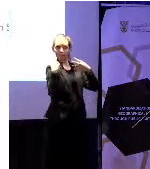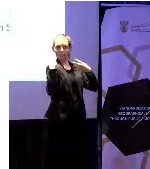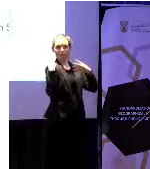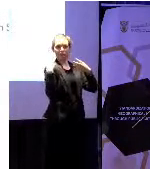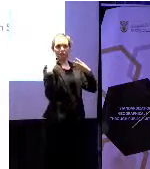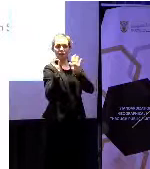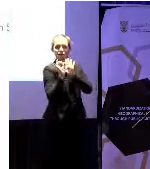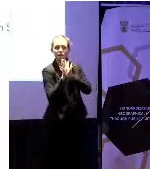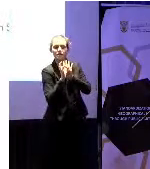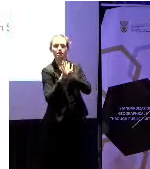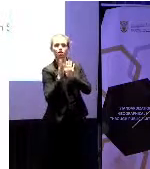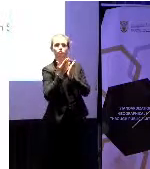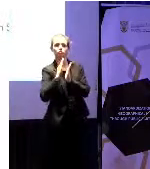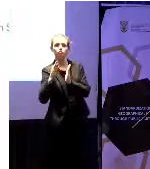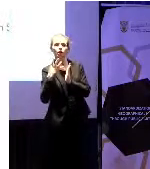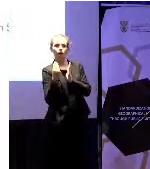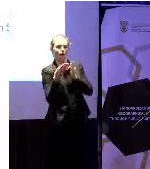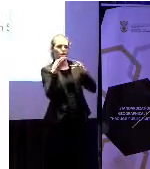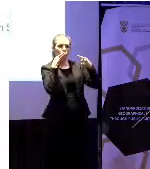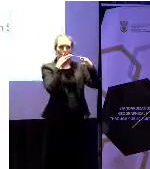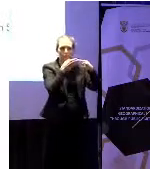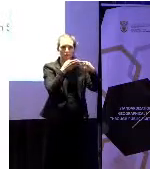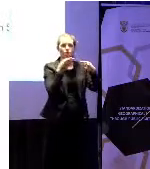are gazettes which have been